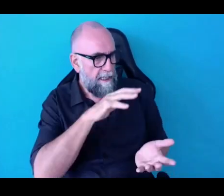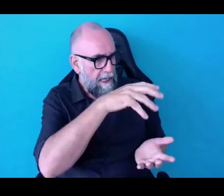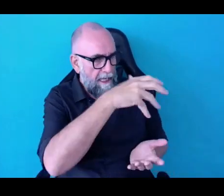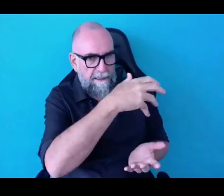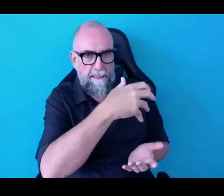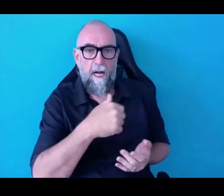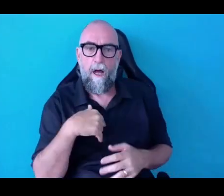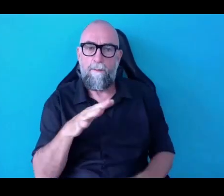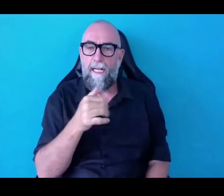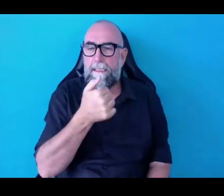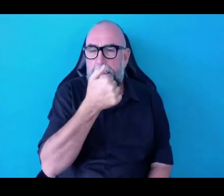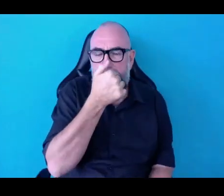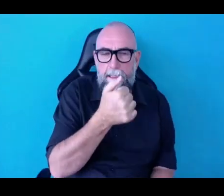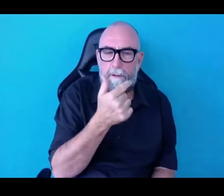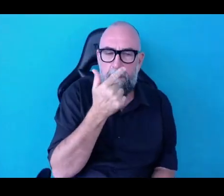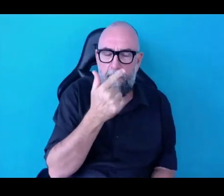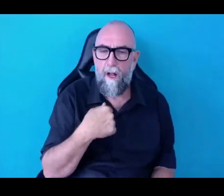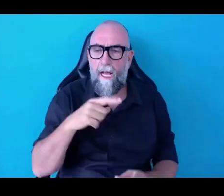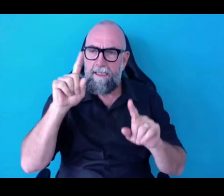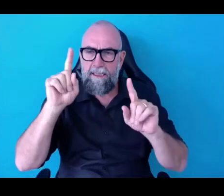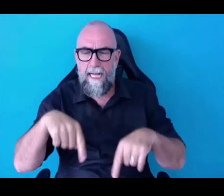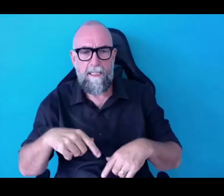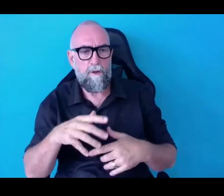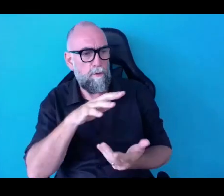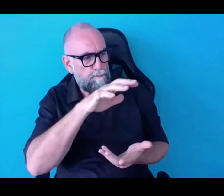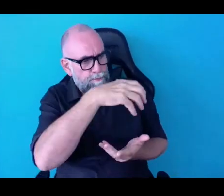collecting Aboriginalia, a term that is used to describe